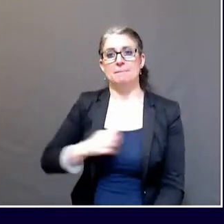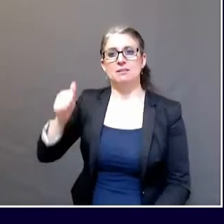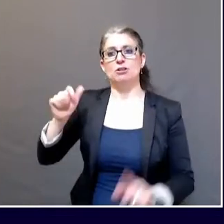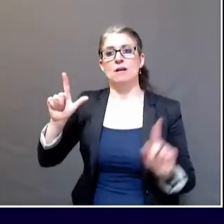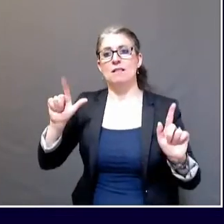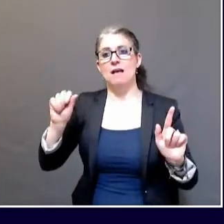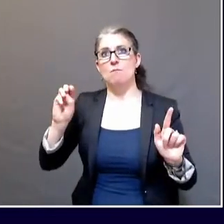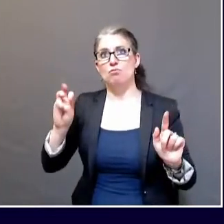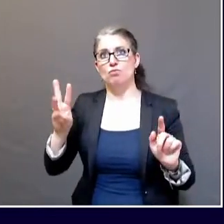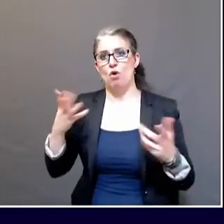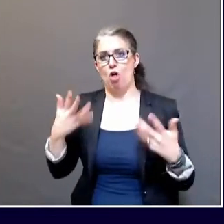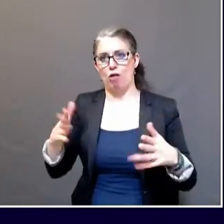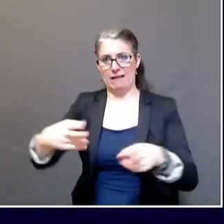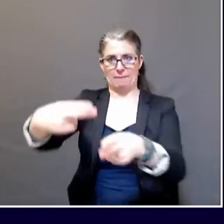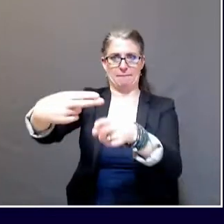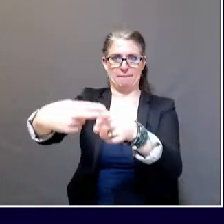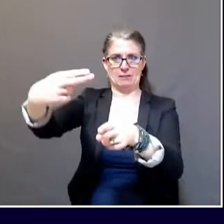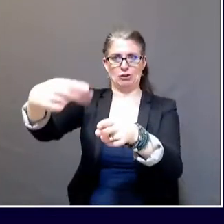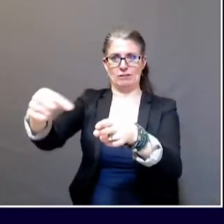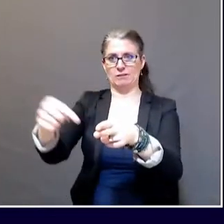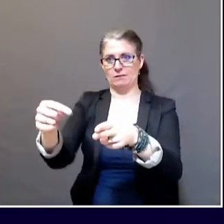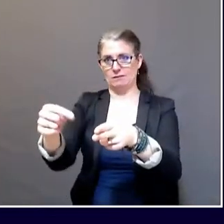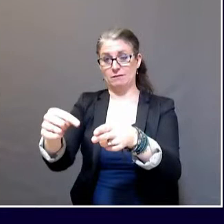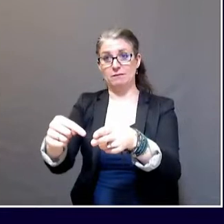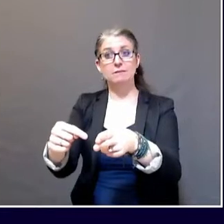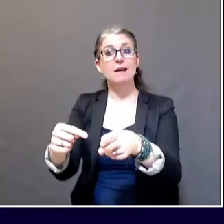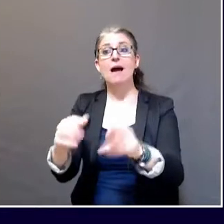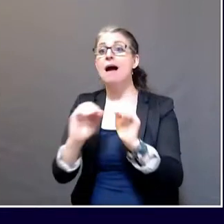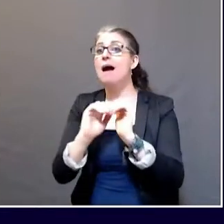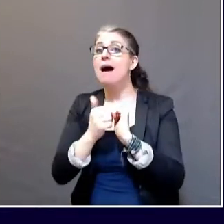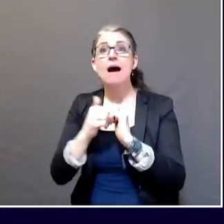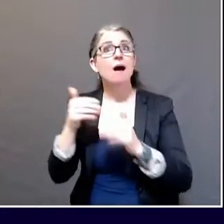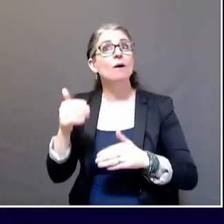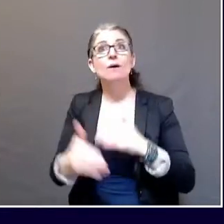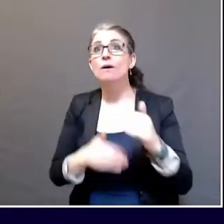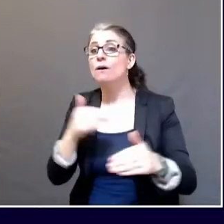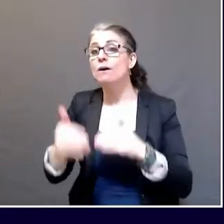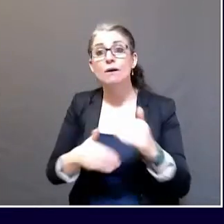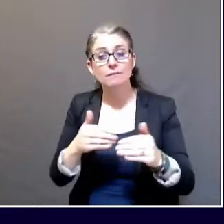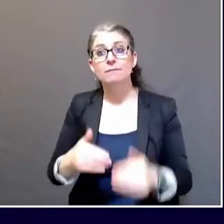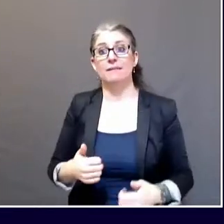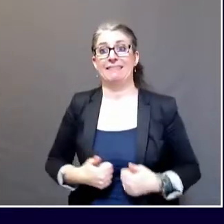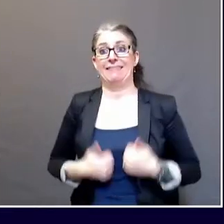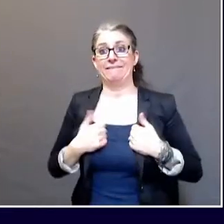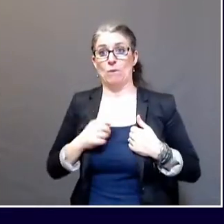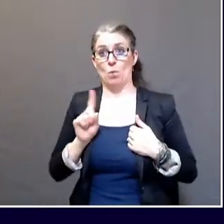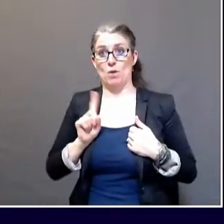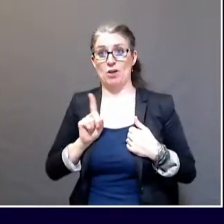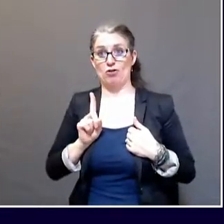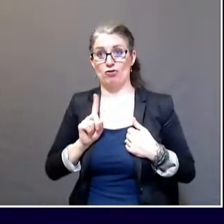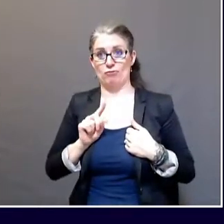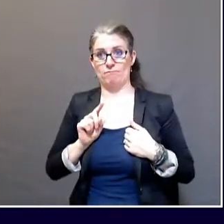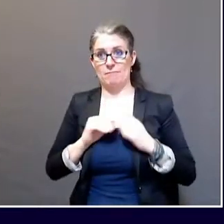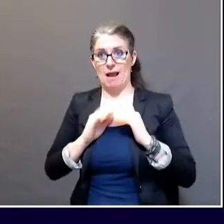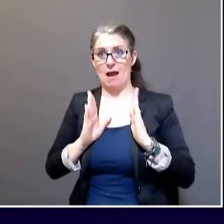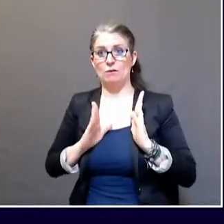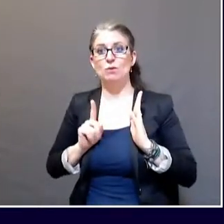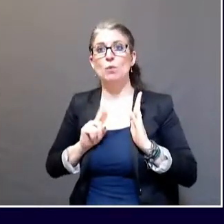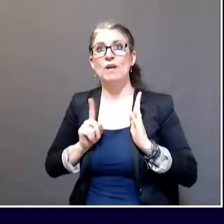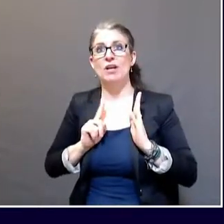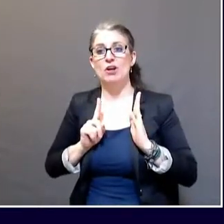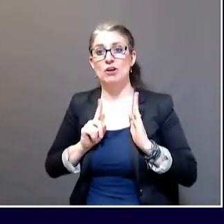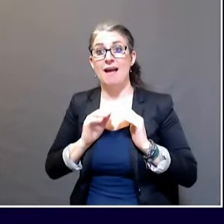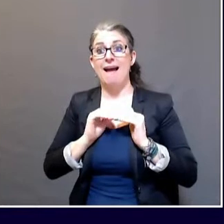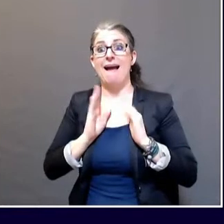allocated, which is to say 2 states based right now on their populations, that means Maine is